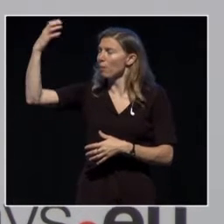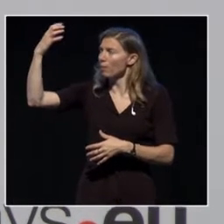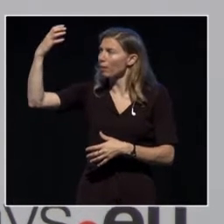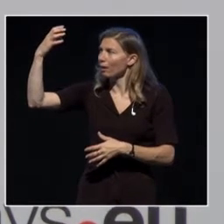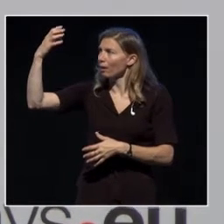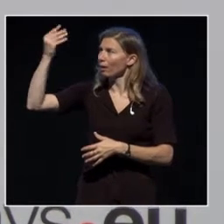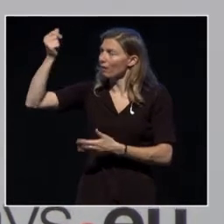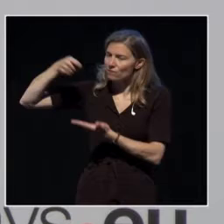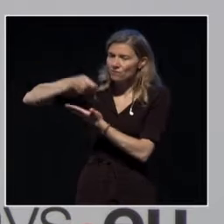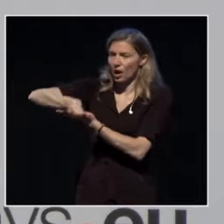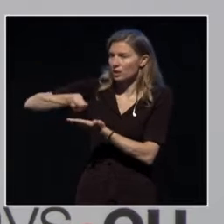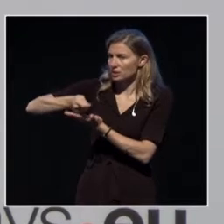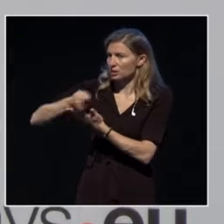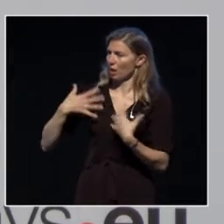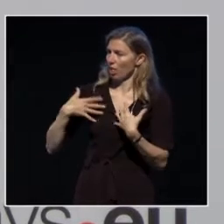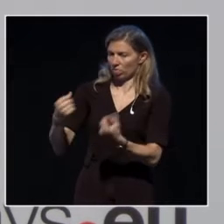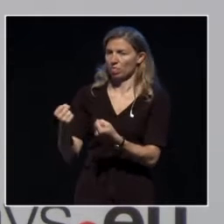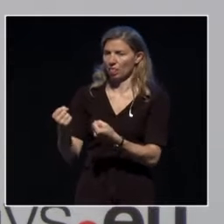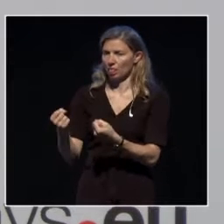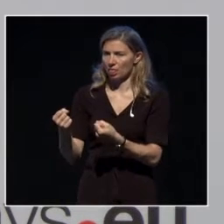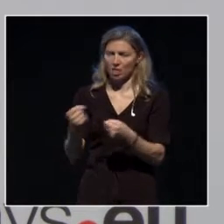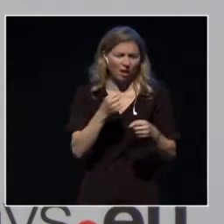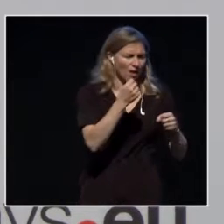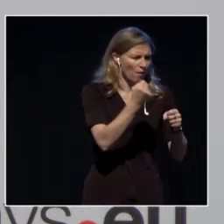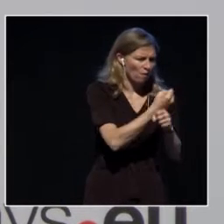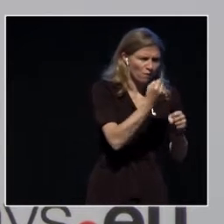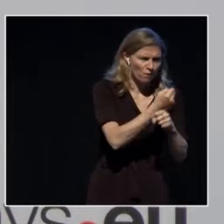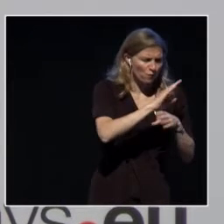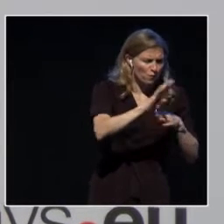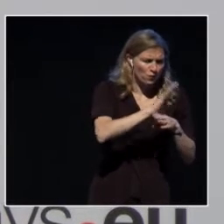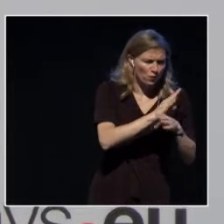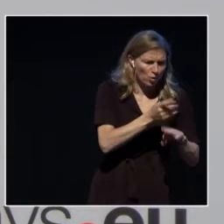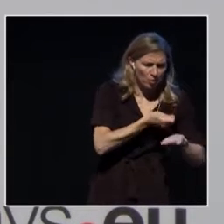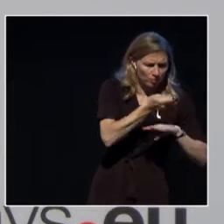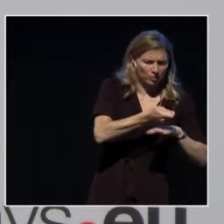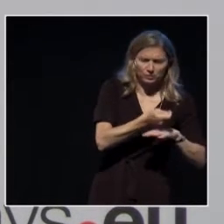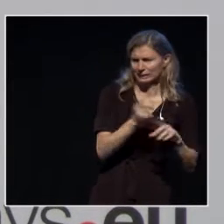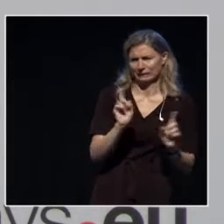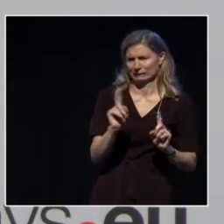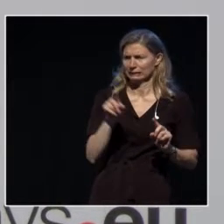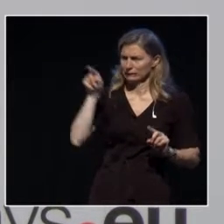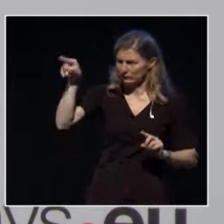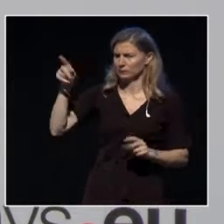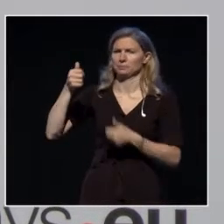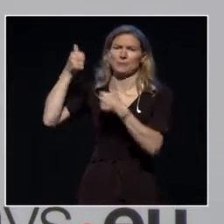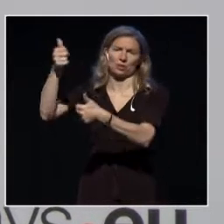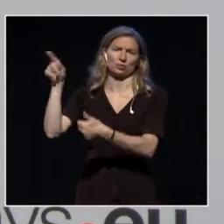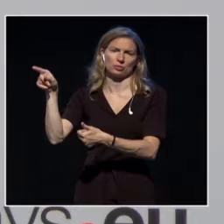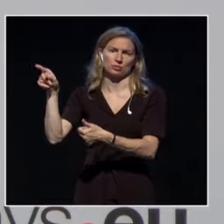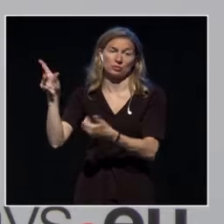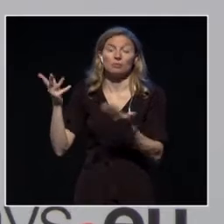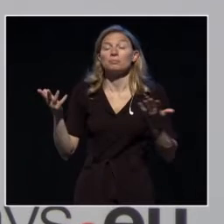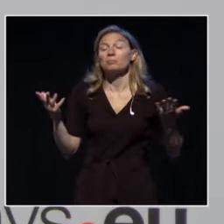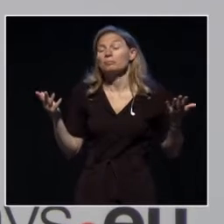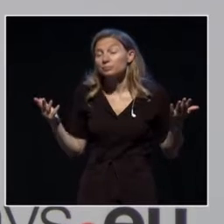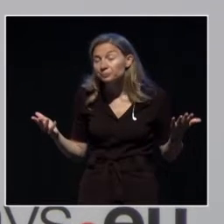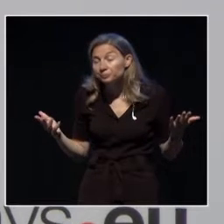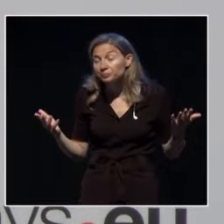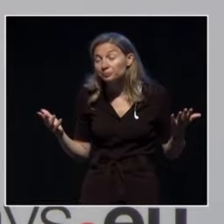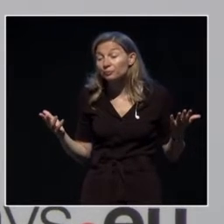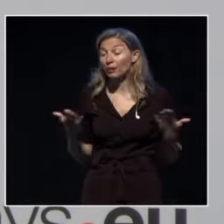of healthcare, rather than firm-based financing. And so a lot of what makes